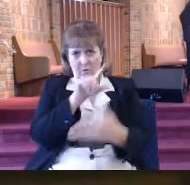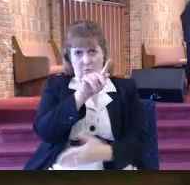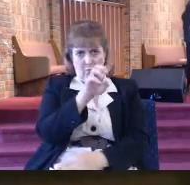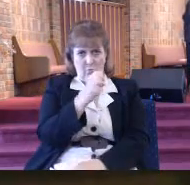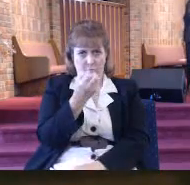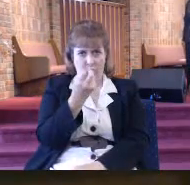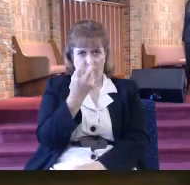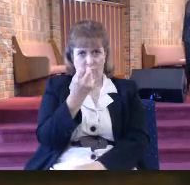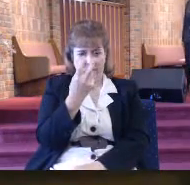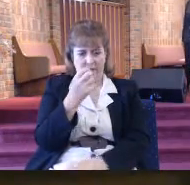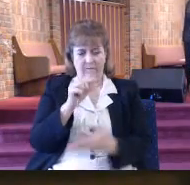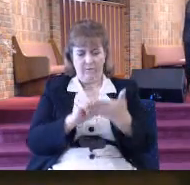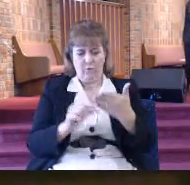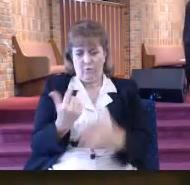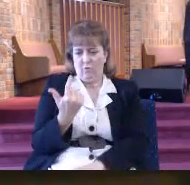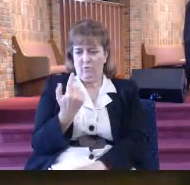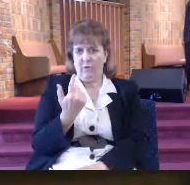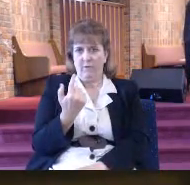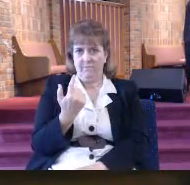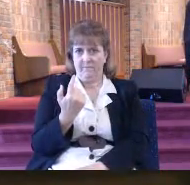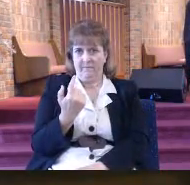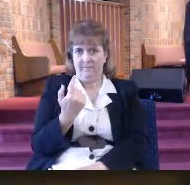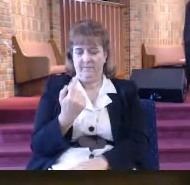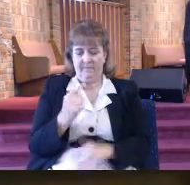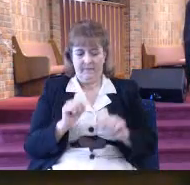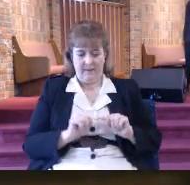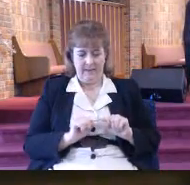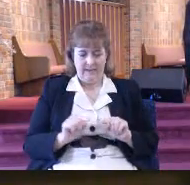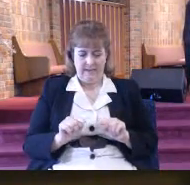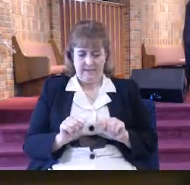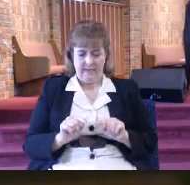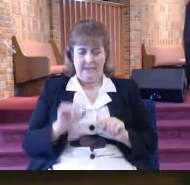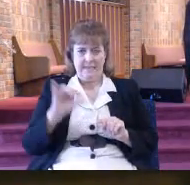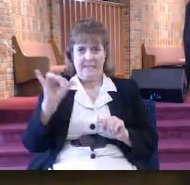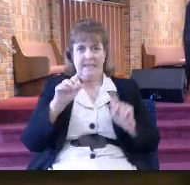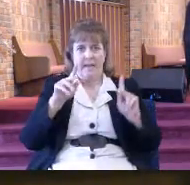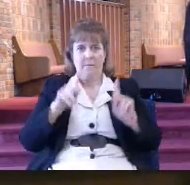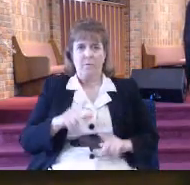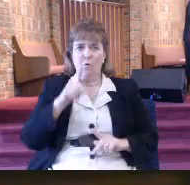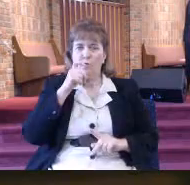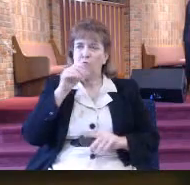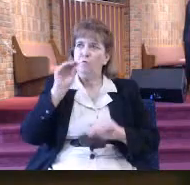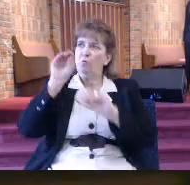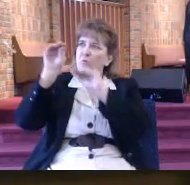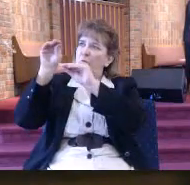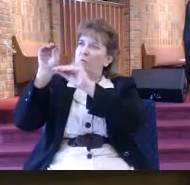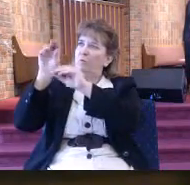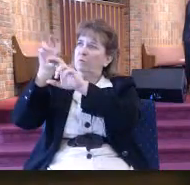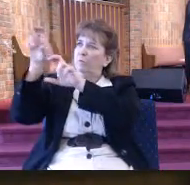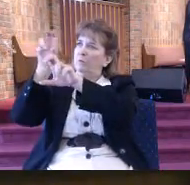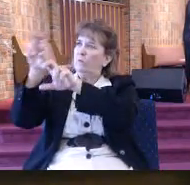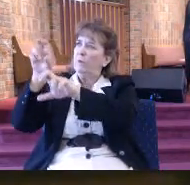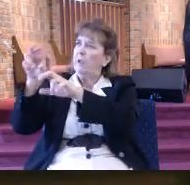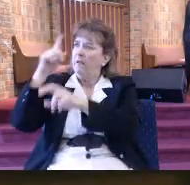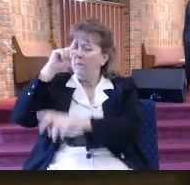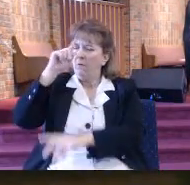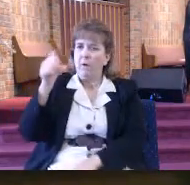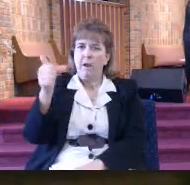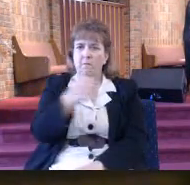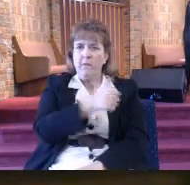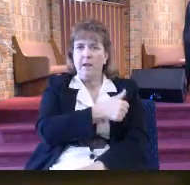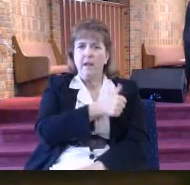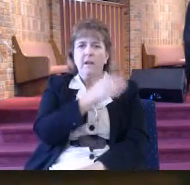12, verse 21. So is he who lays up treasure for himself and is not rich